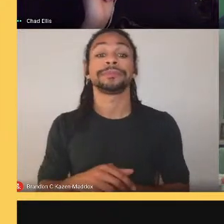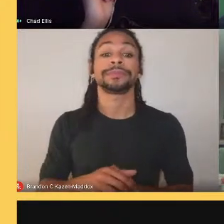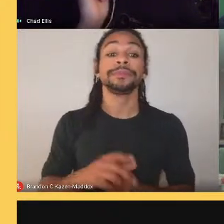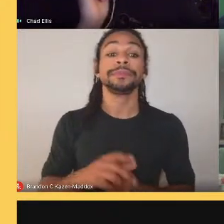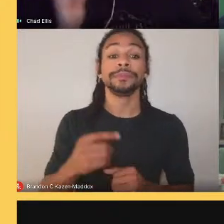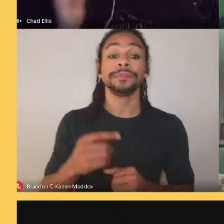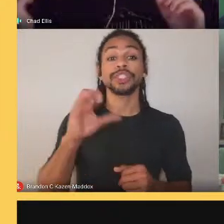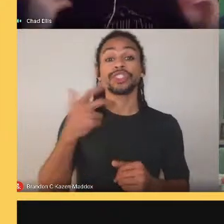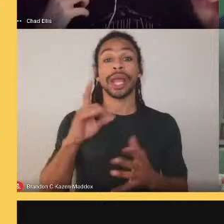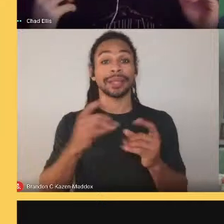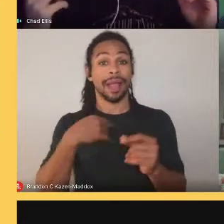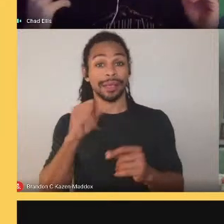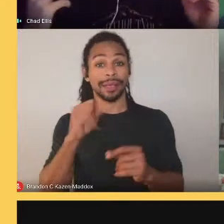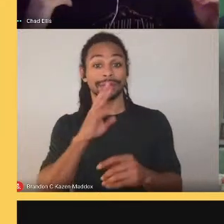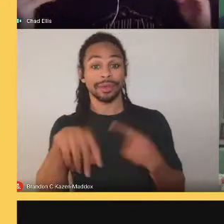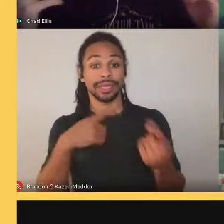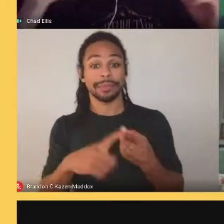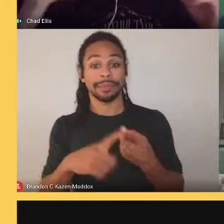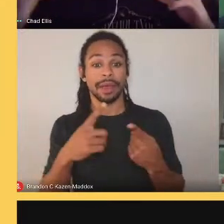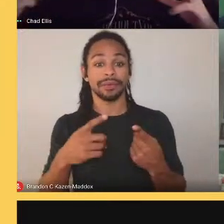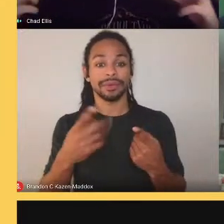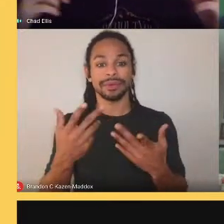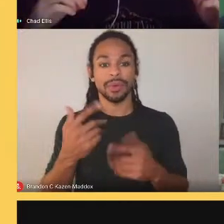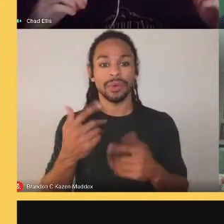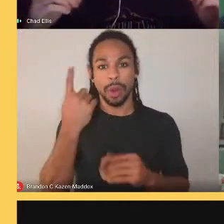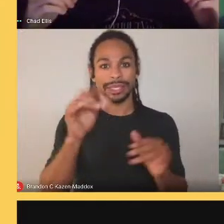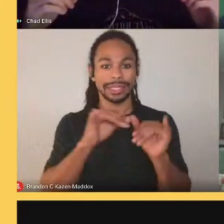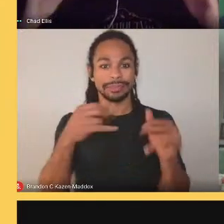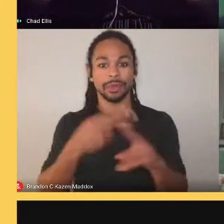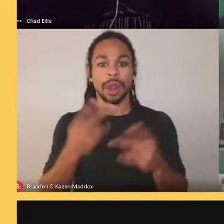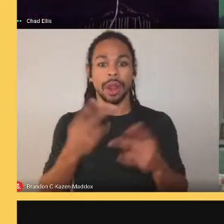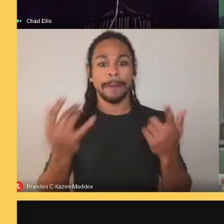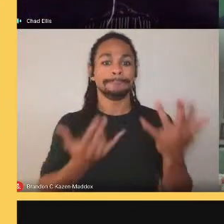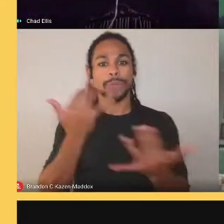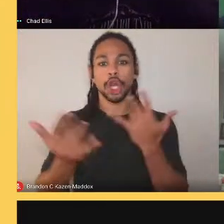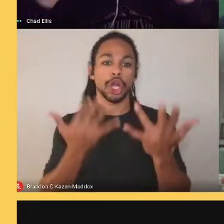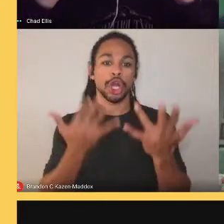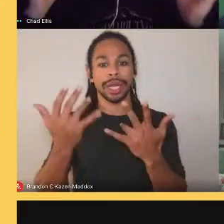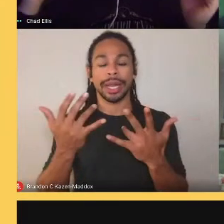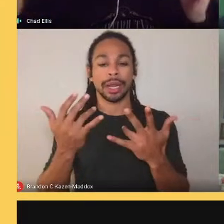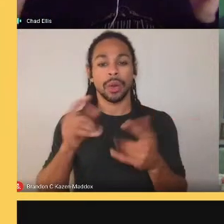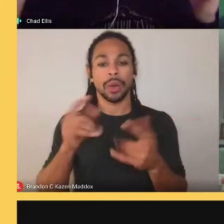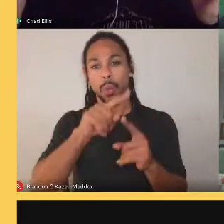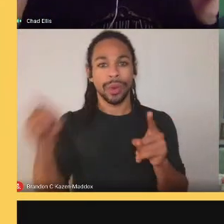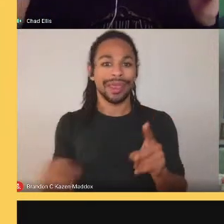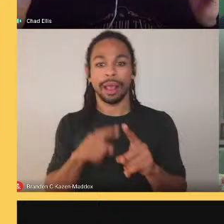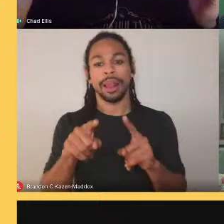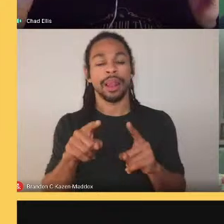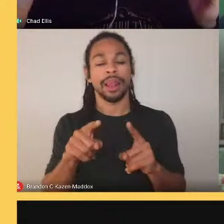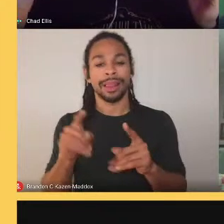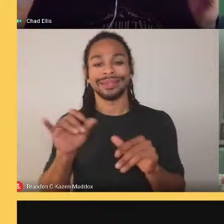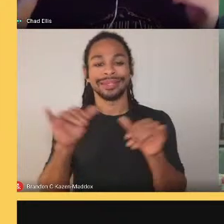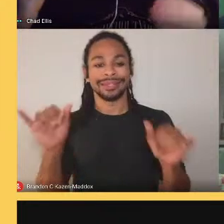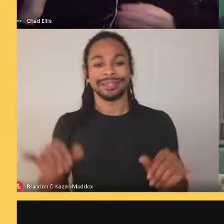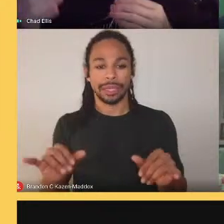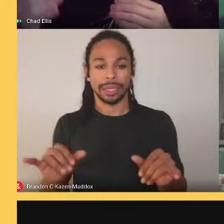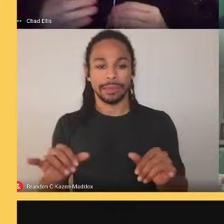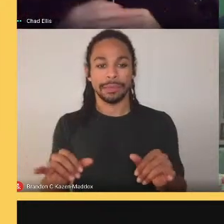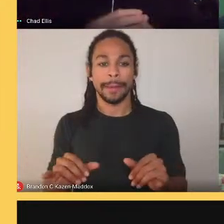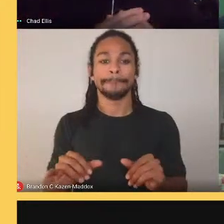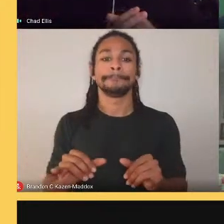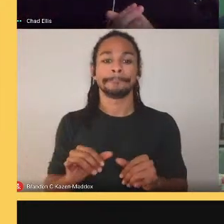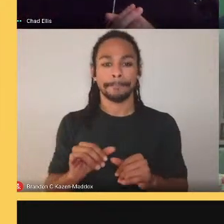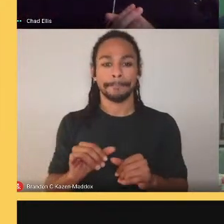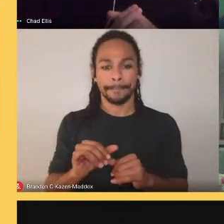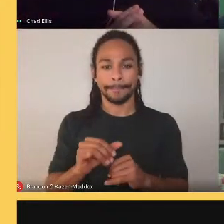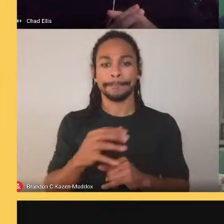5th edition is kind of adopted in the idea of having values for your characters, kind of what you want to do. But to